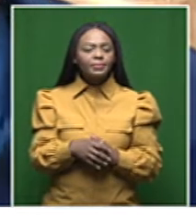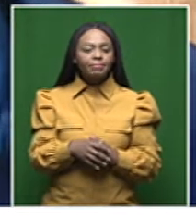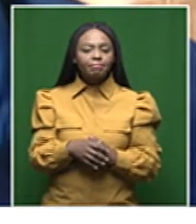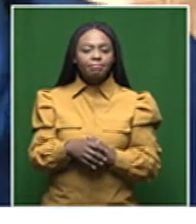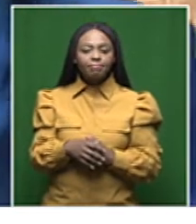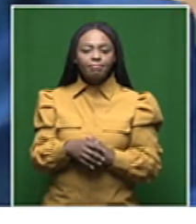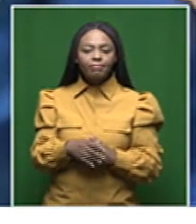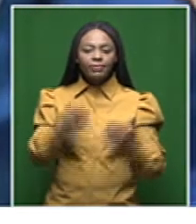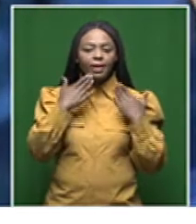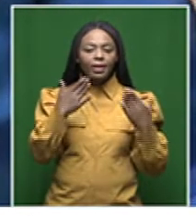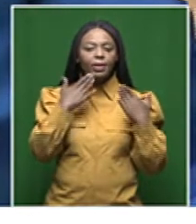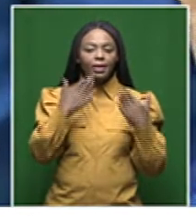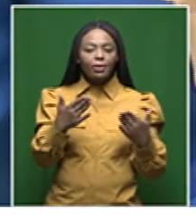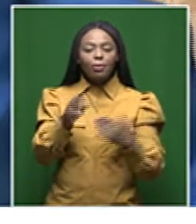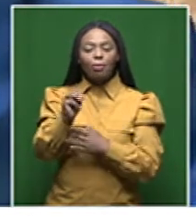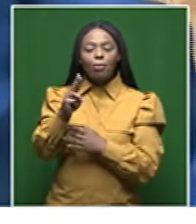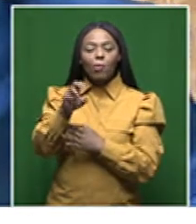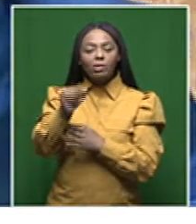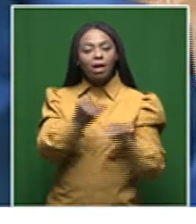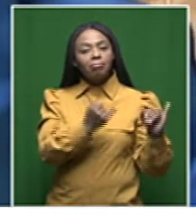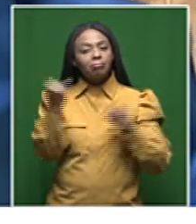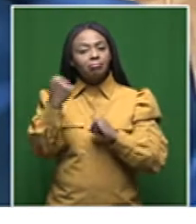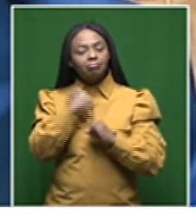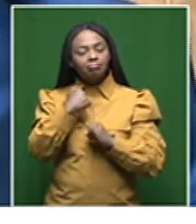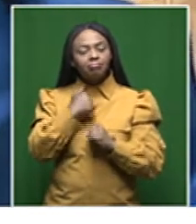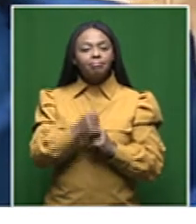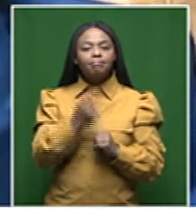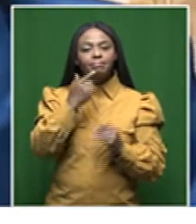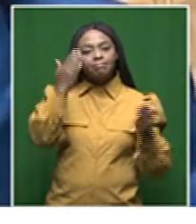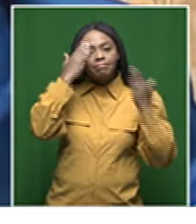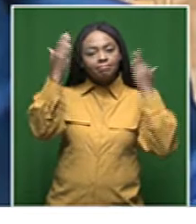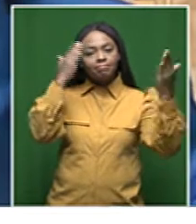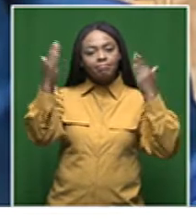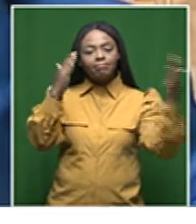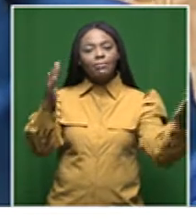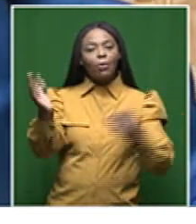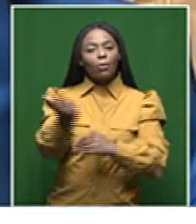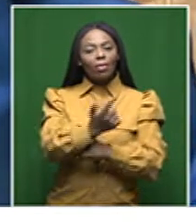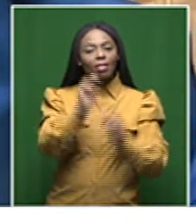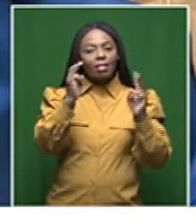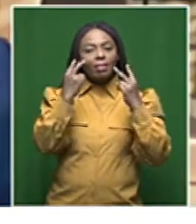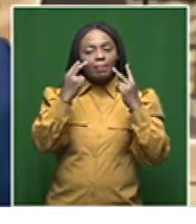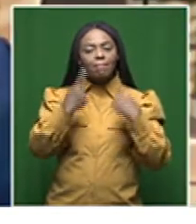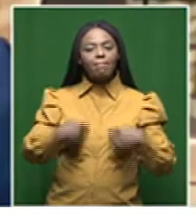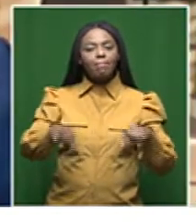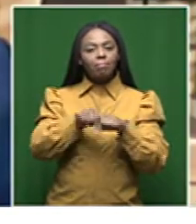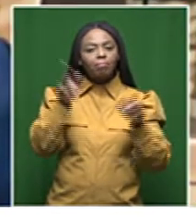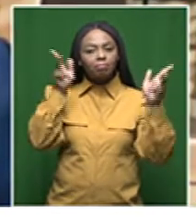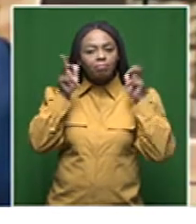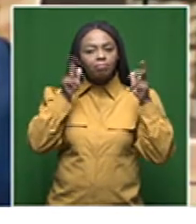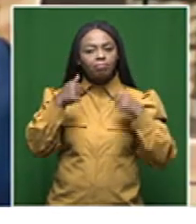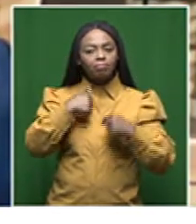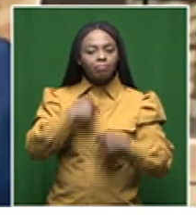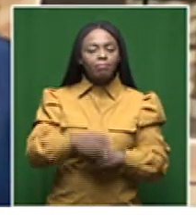Yeah, thank you very much, Musa, for inviting me, and just say hello to your listeners as well. I think that